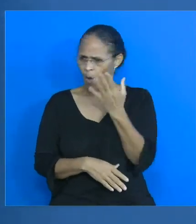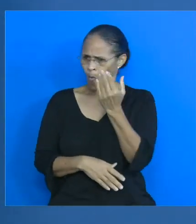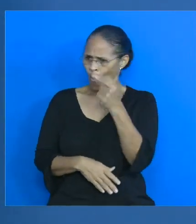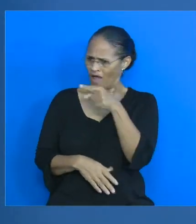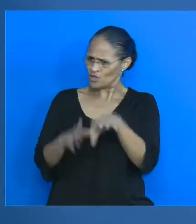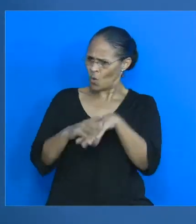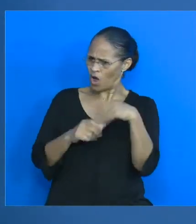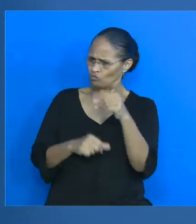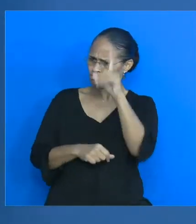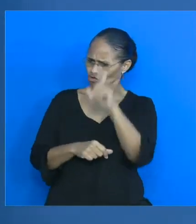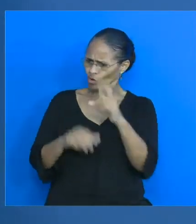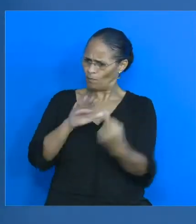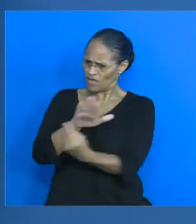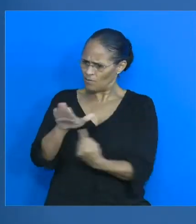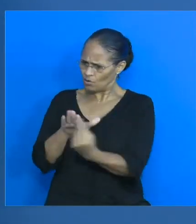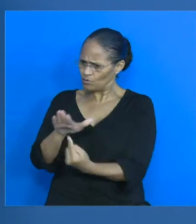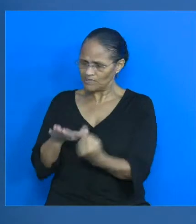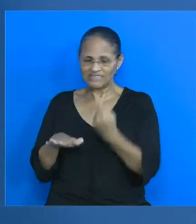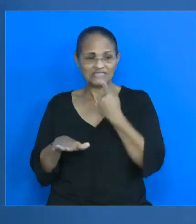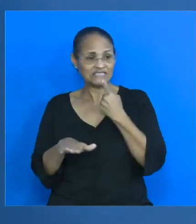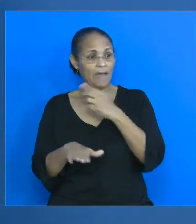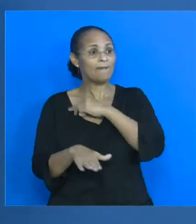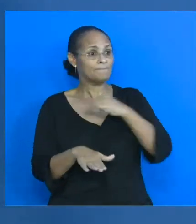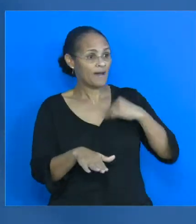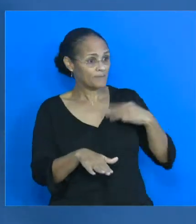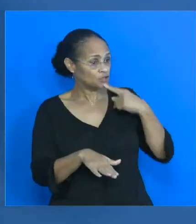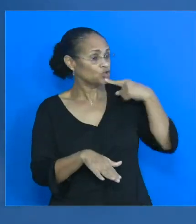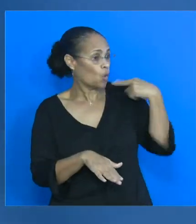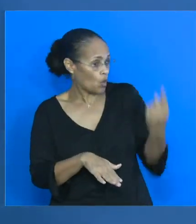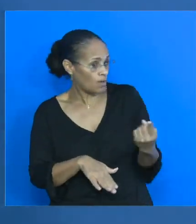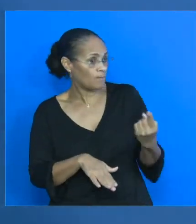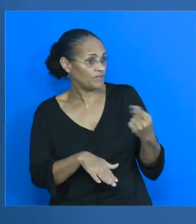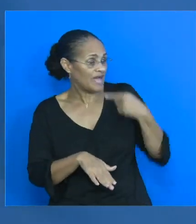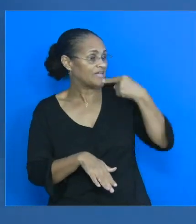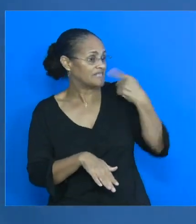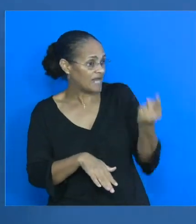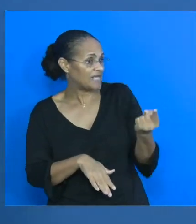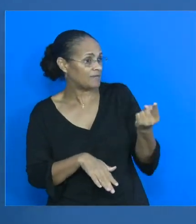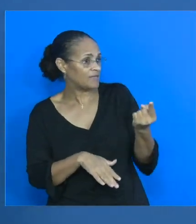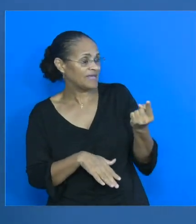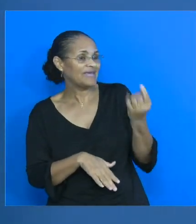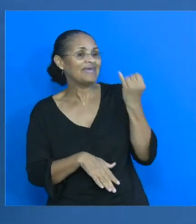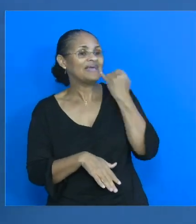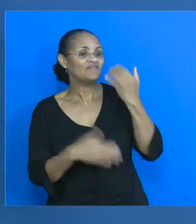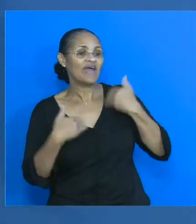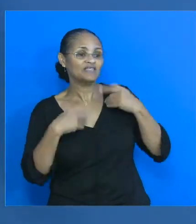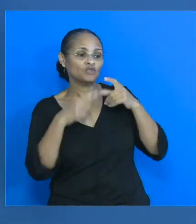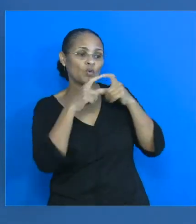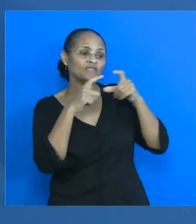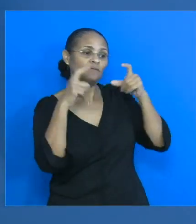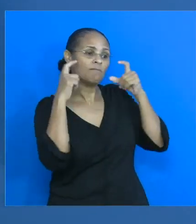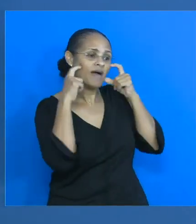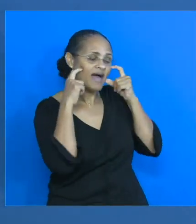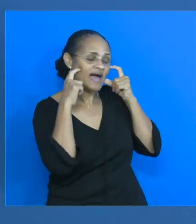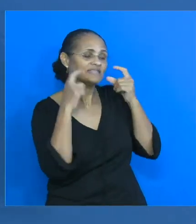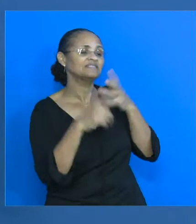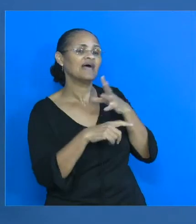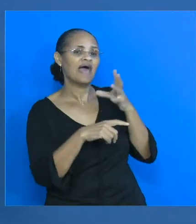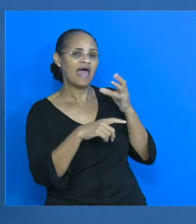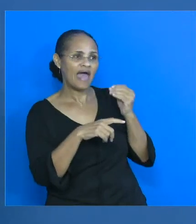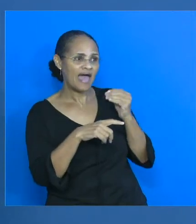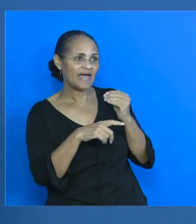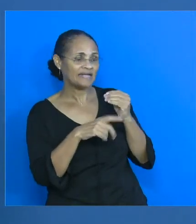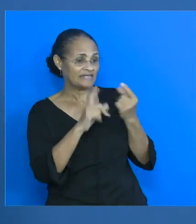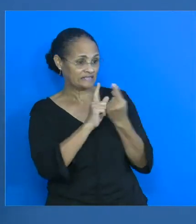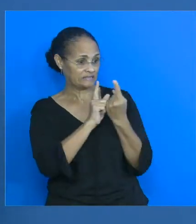said, members at the airport, individuals at the airport are telling him, so long as he wears his mask and he stays